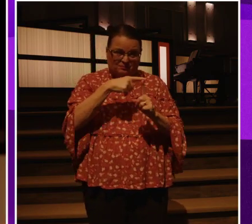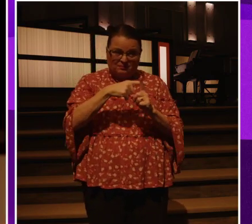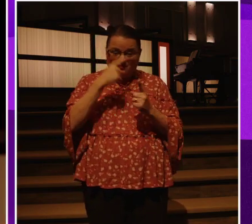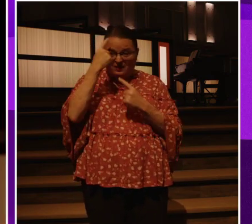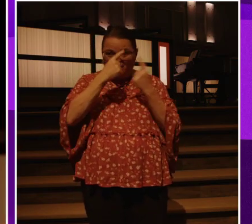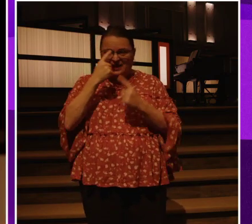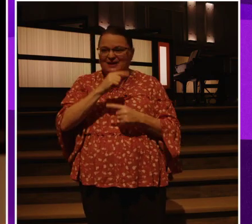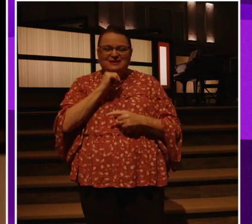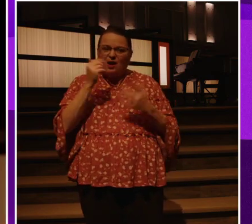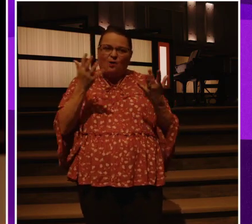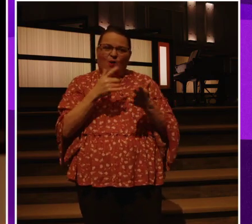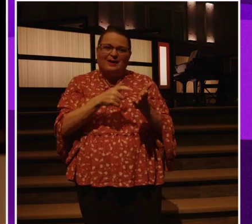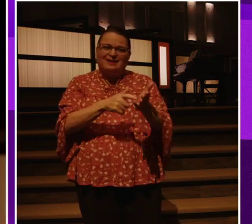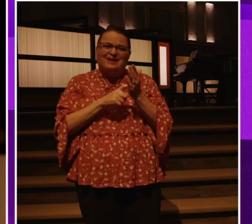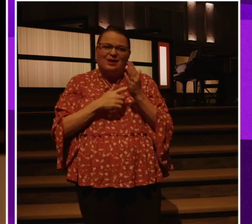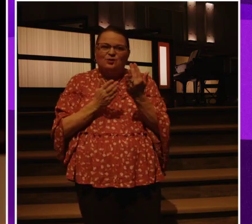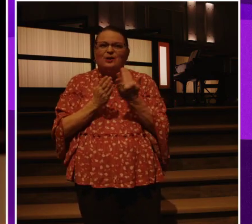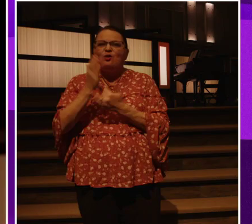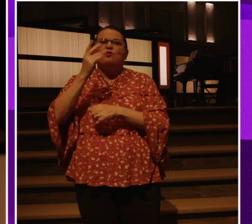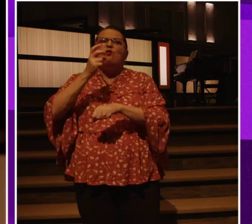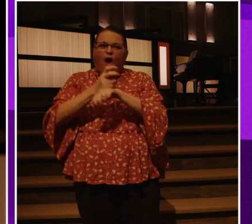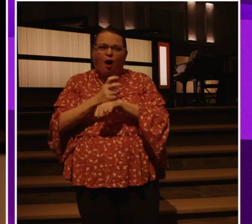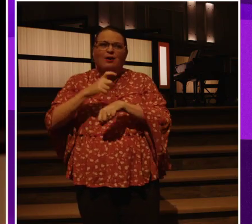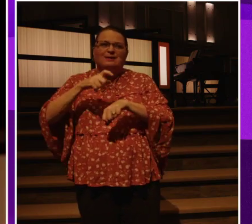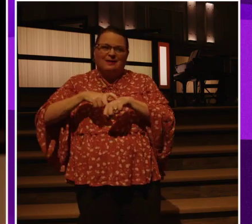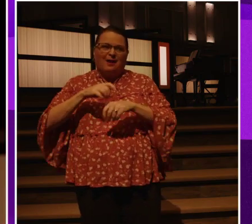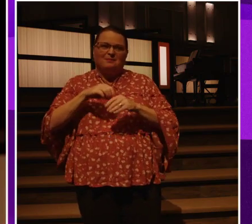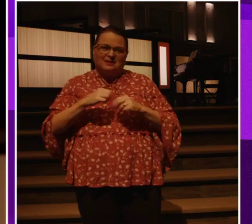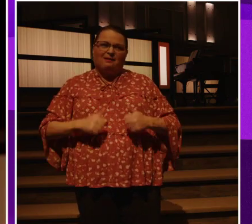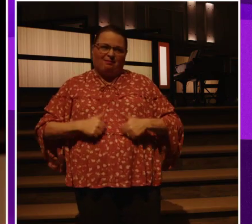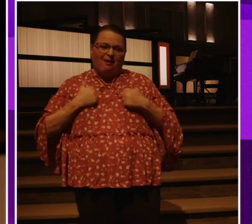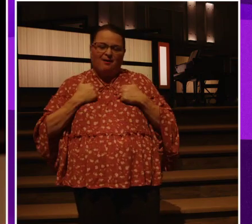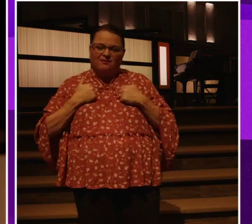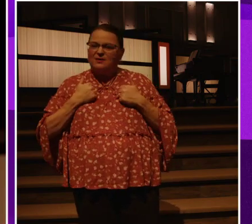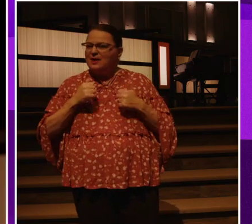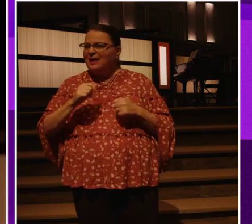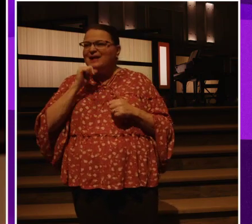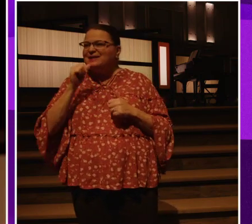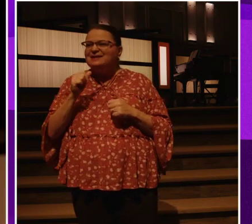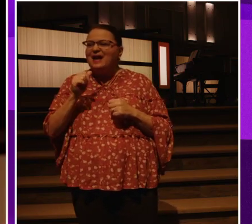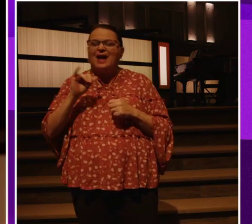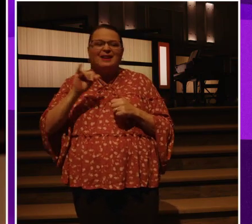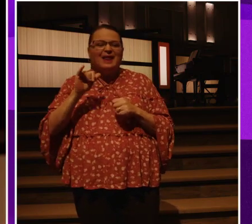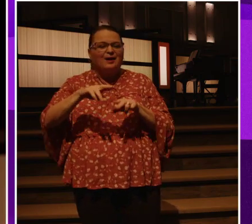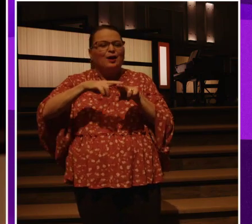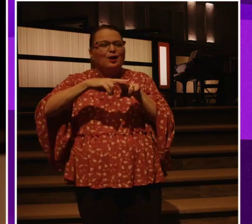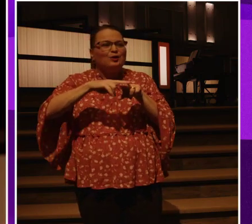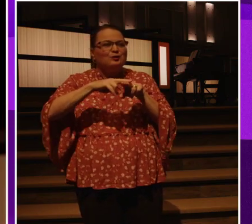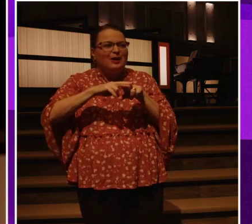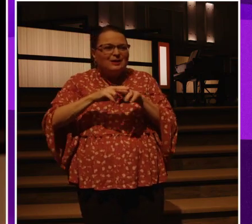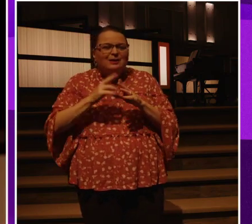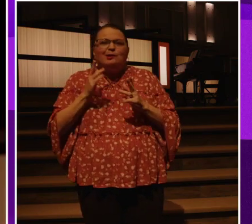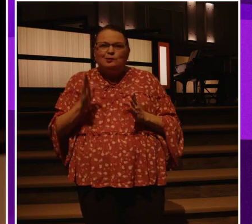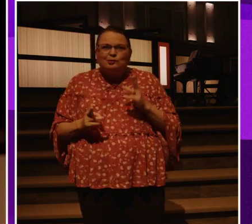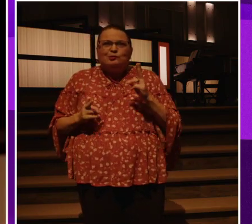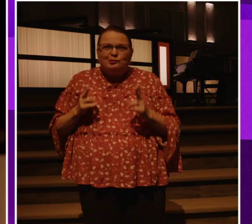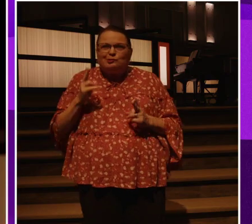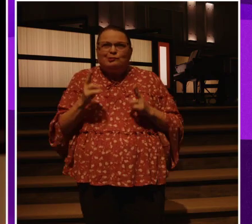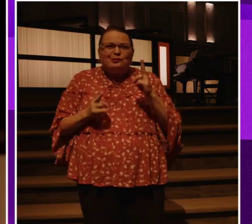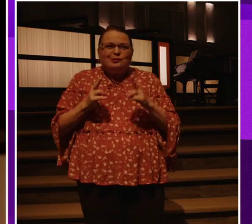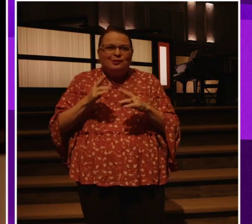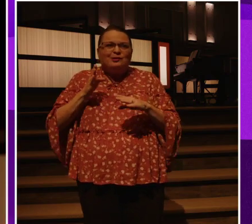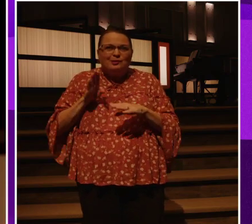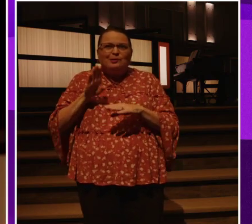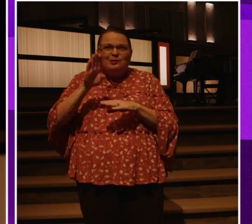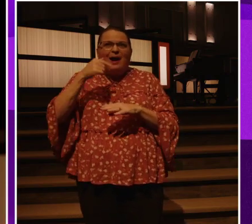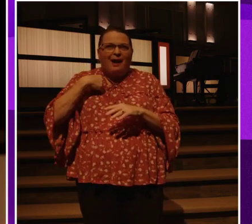past the difficulties of life. It's not a little train on the way up the hill who says, I think